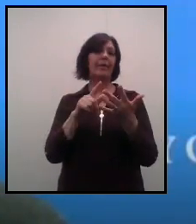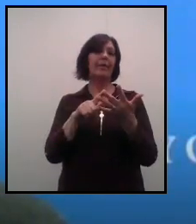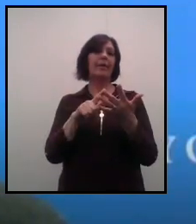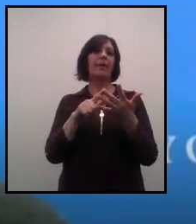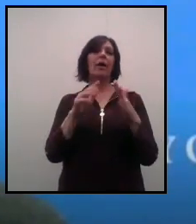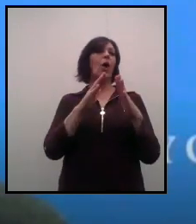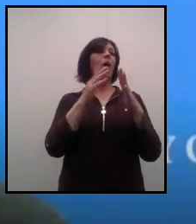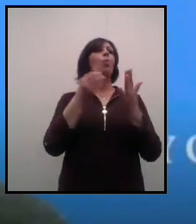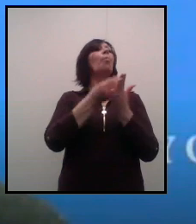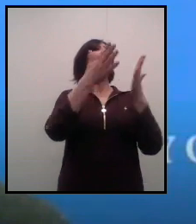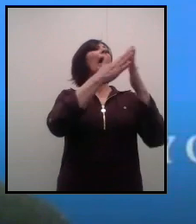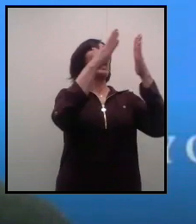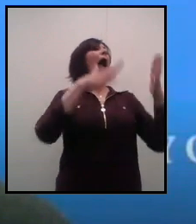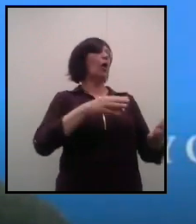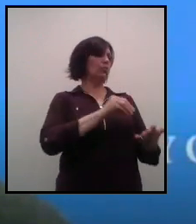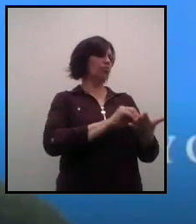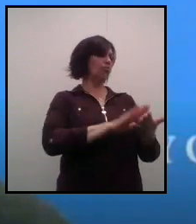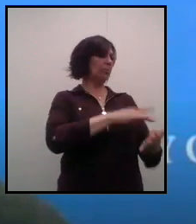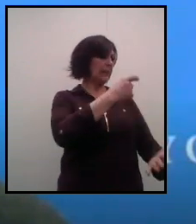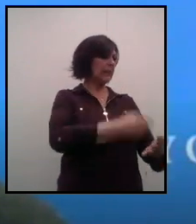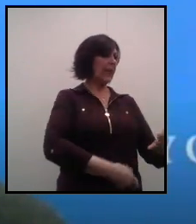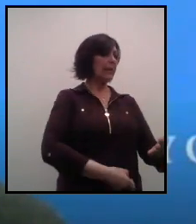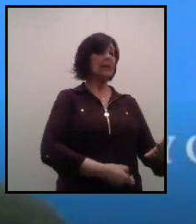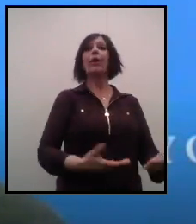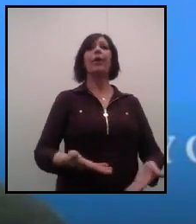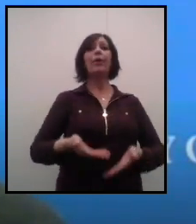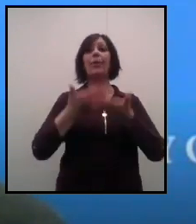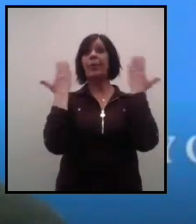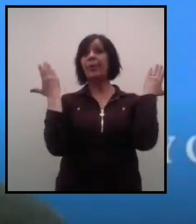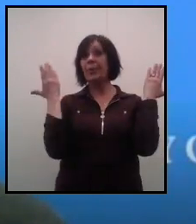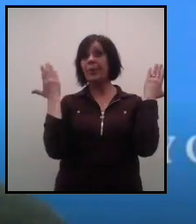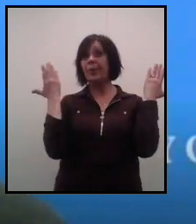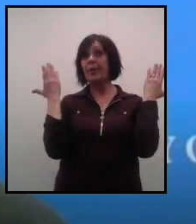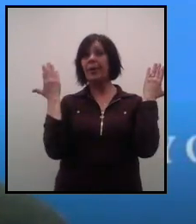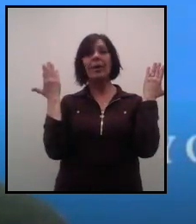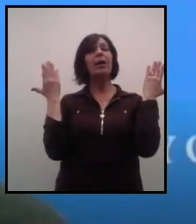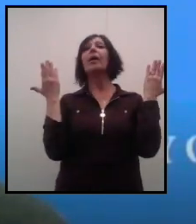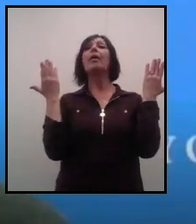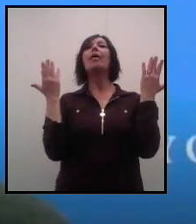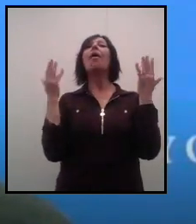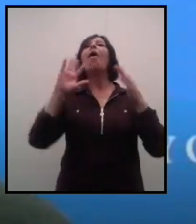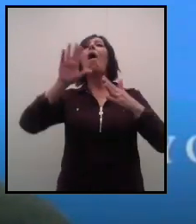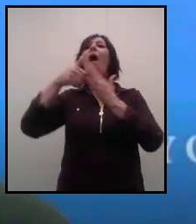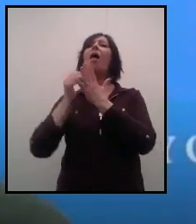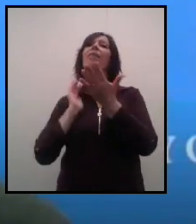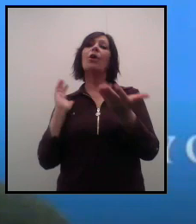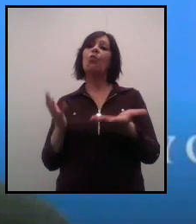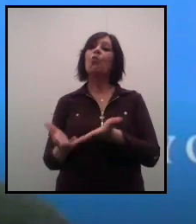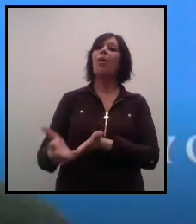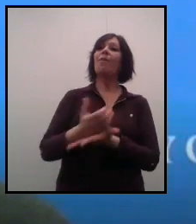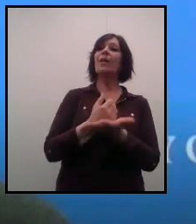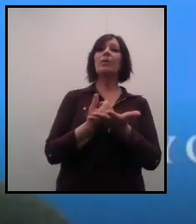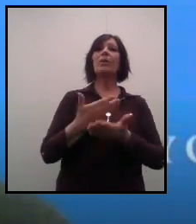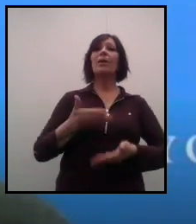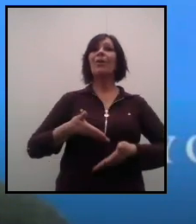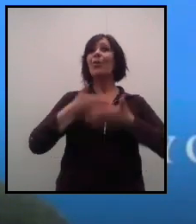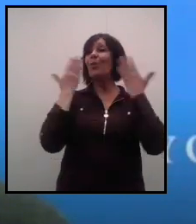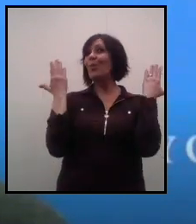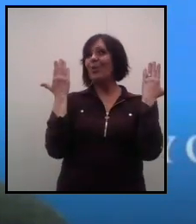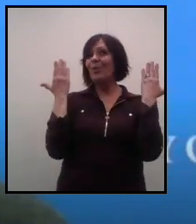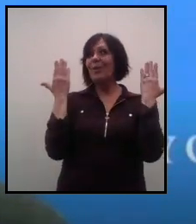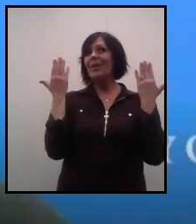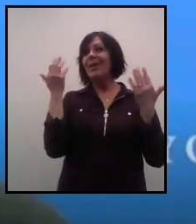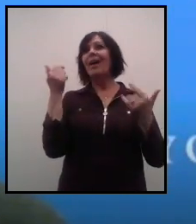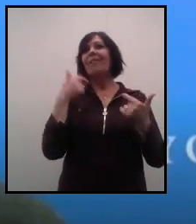tax has dropped tremendously. So we've lost almost every major revenue line. I've had conversations